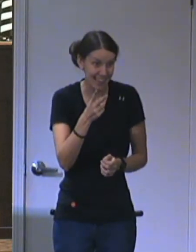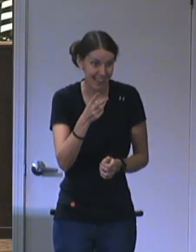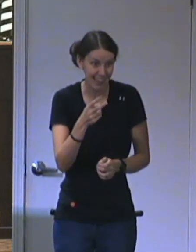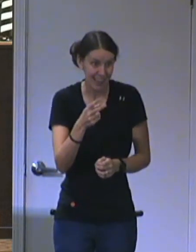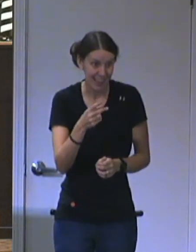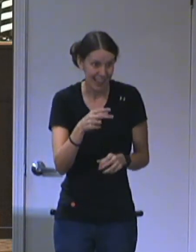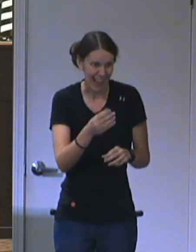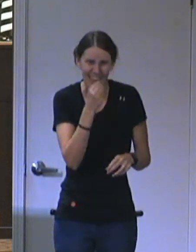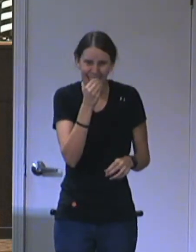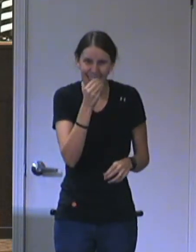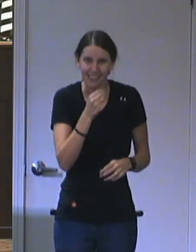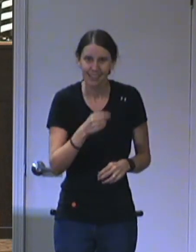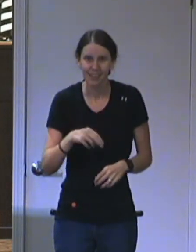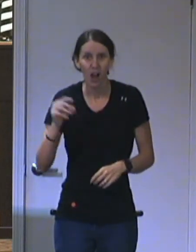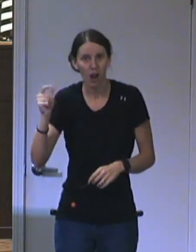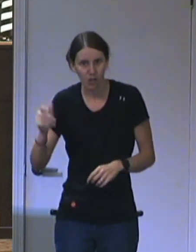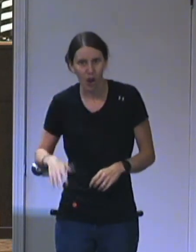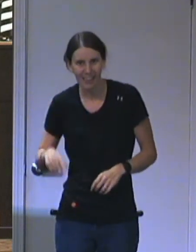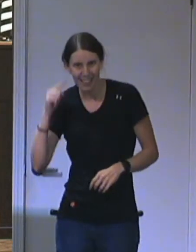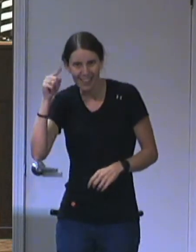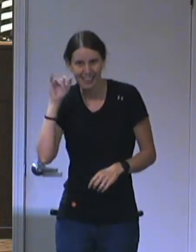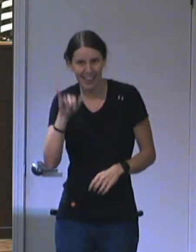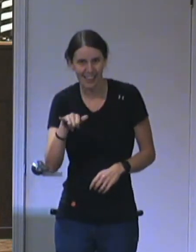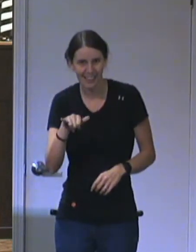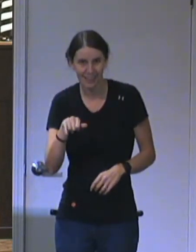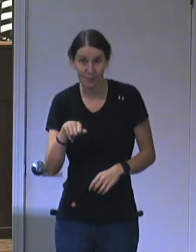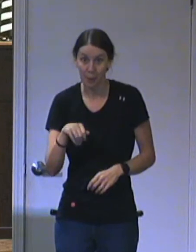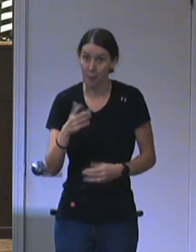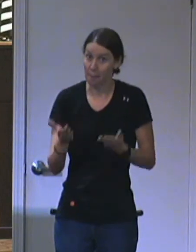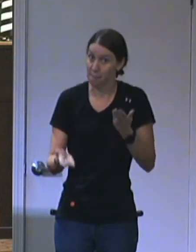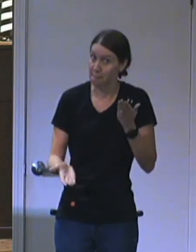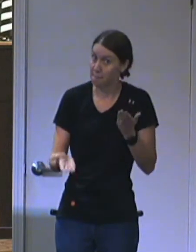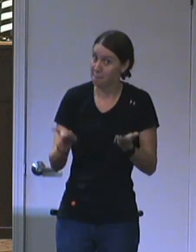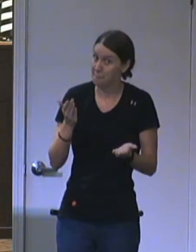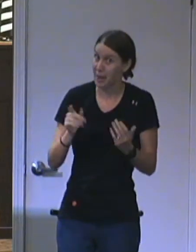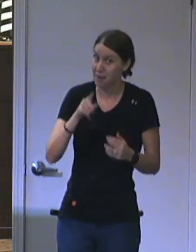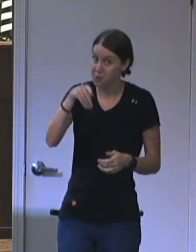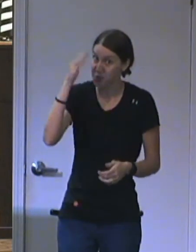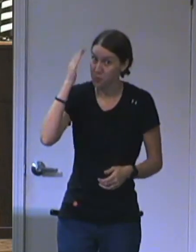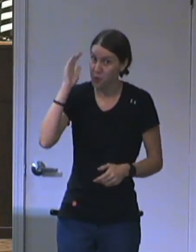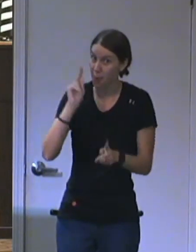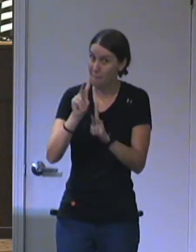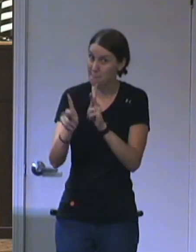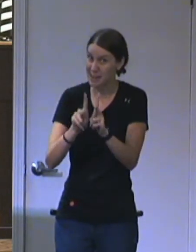it. You know any people in your life like that?